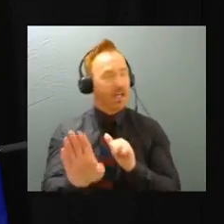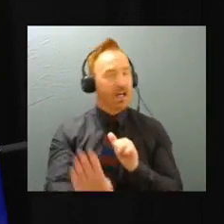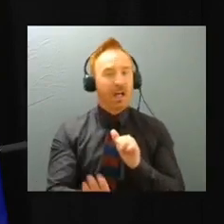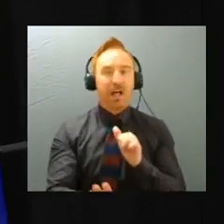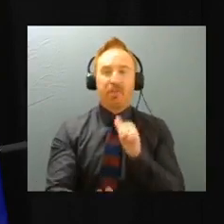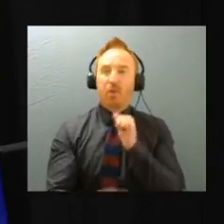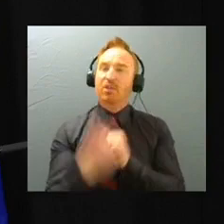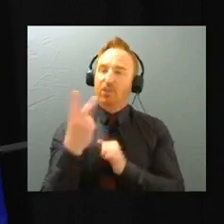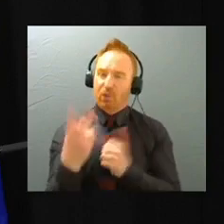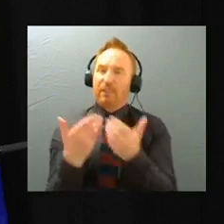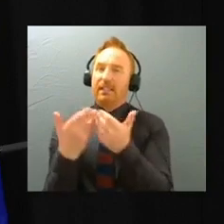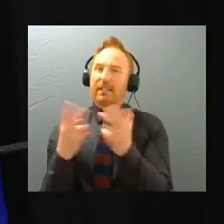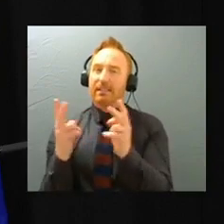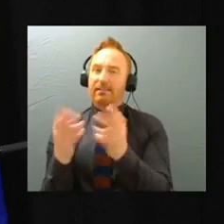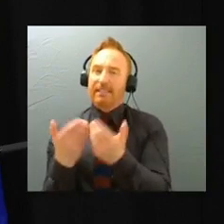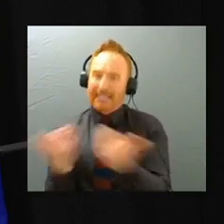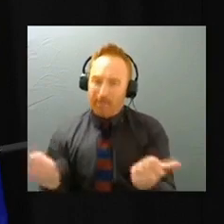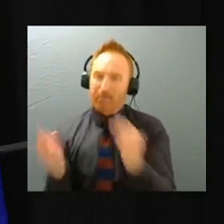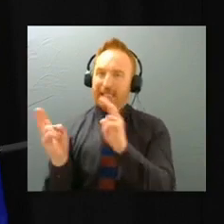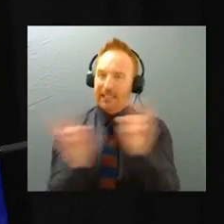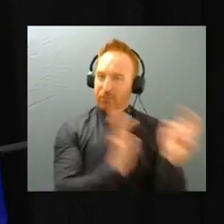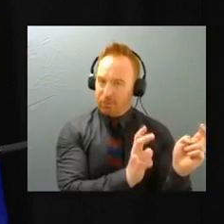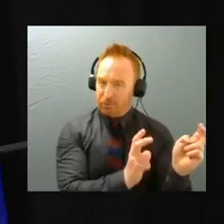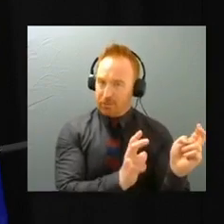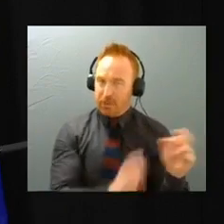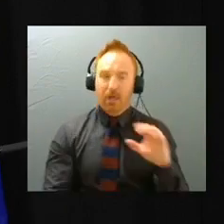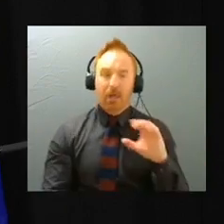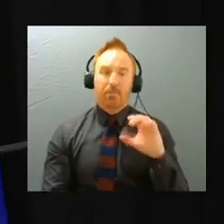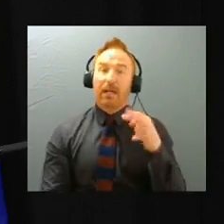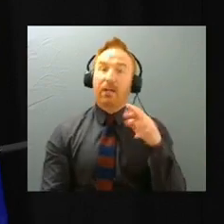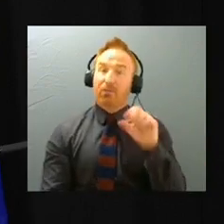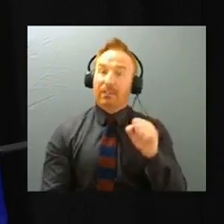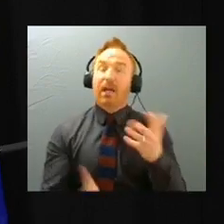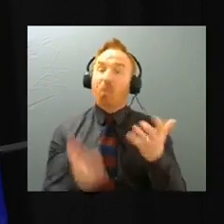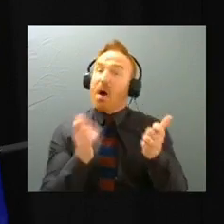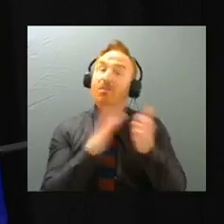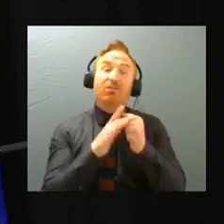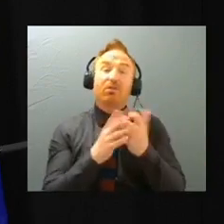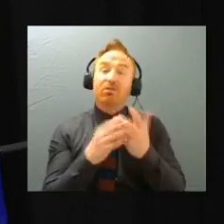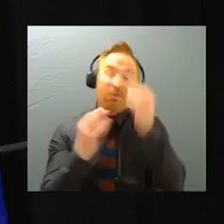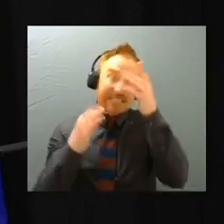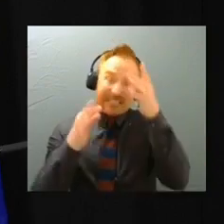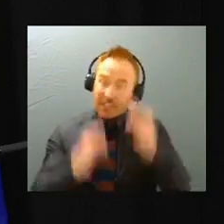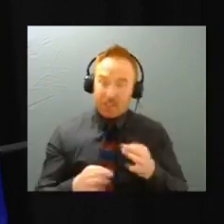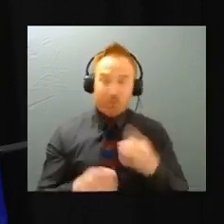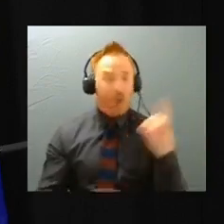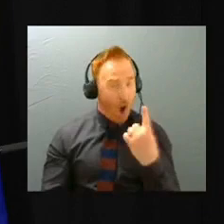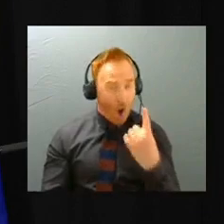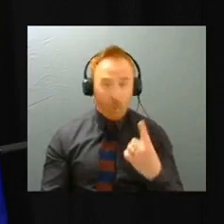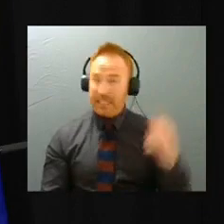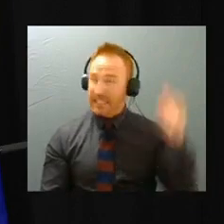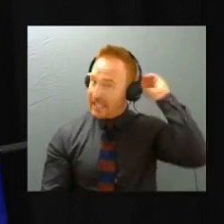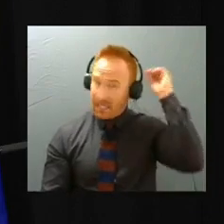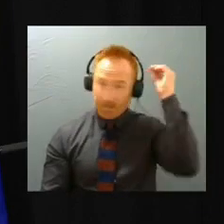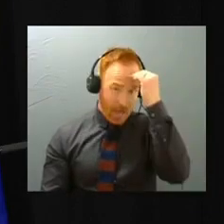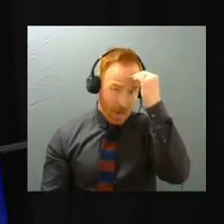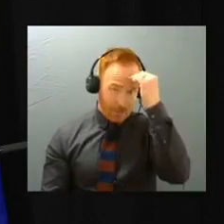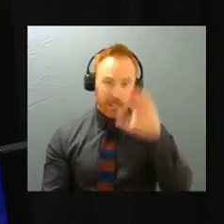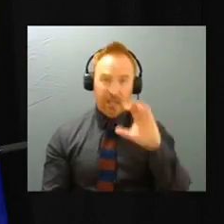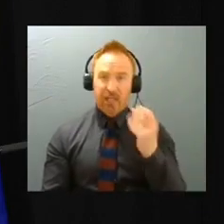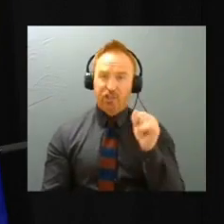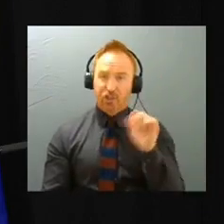that every decision that we do make takes into account the Charter of Rights and Freedoms. So absolutely, whether it's COVID or not